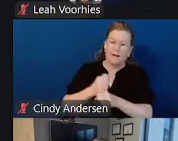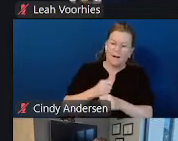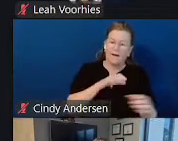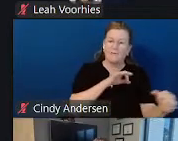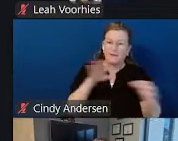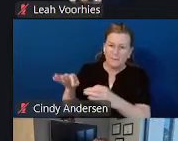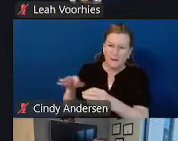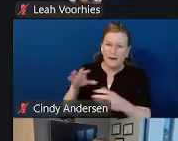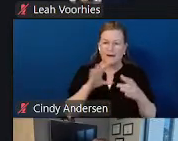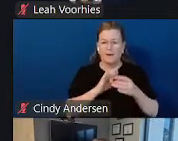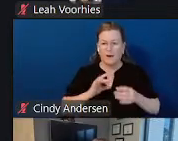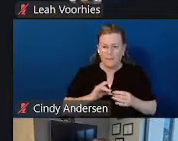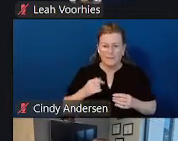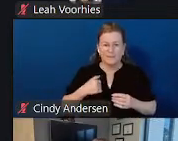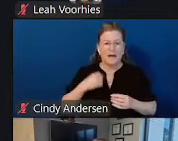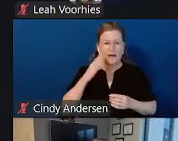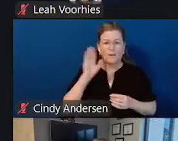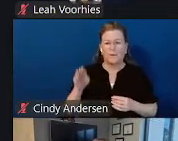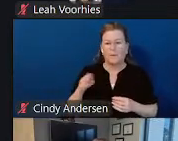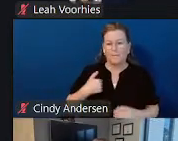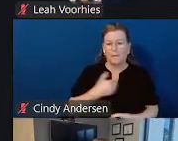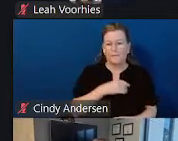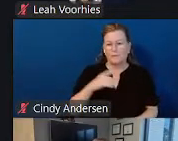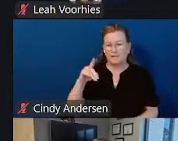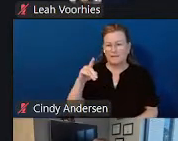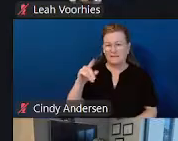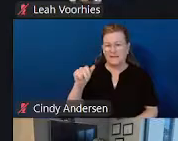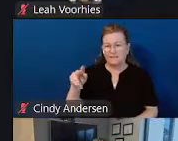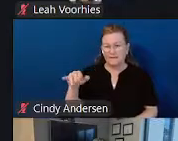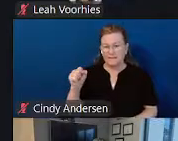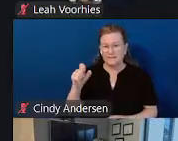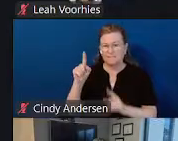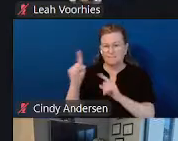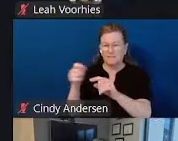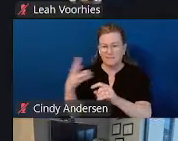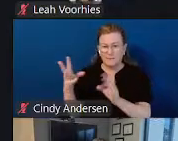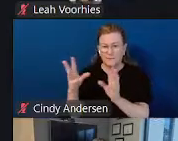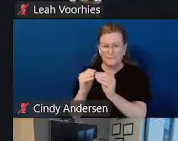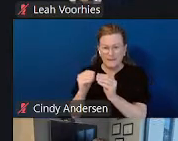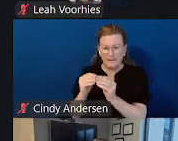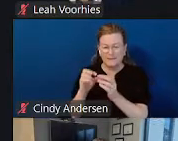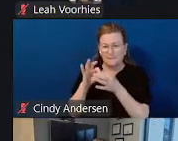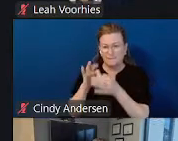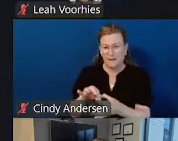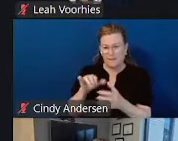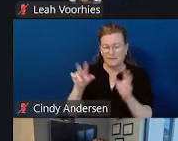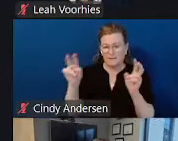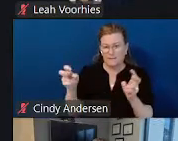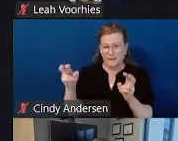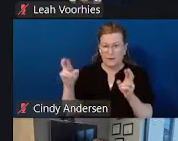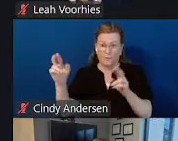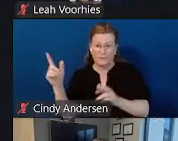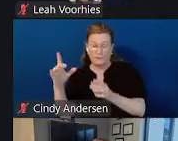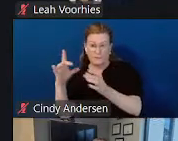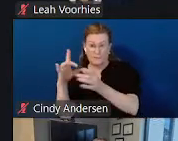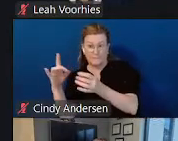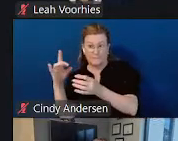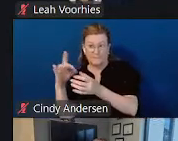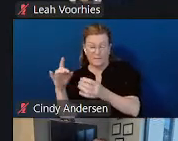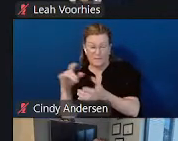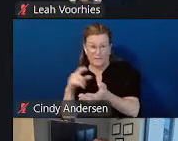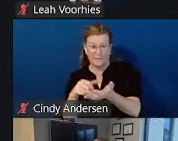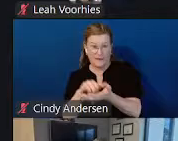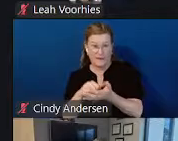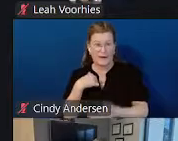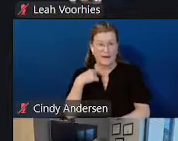Member Davis has attended a couple of meetings regarding this, so I hope she'll speak up to that. I see Superintendent Voorhees has a